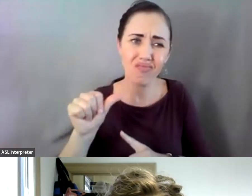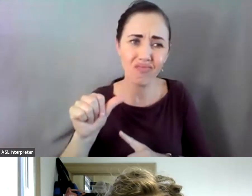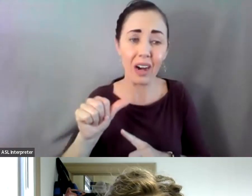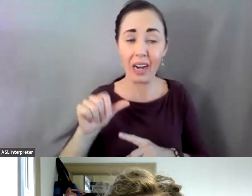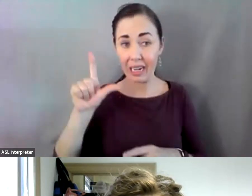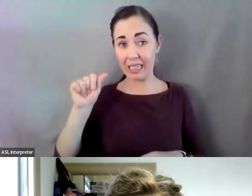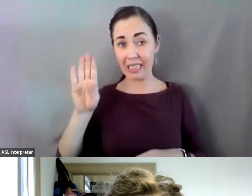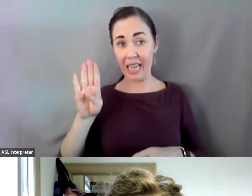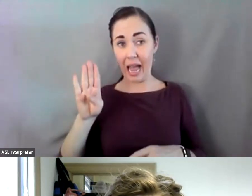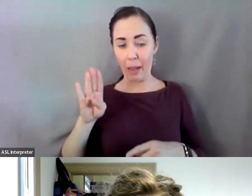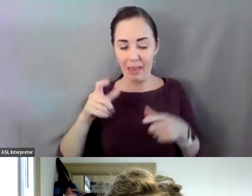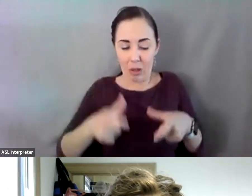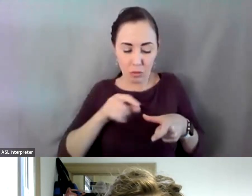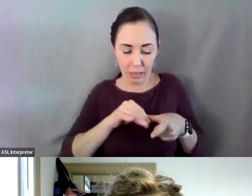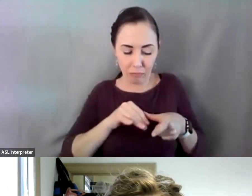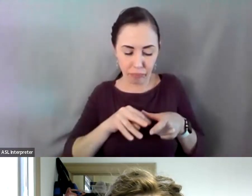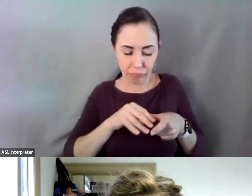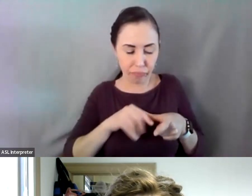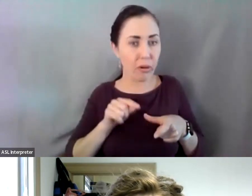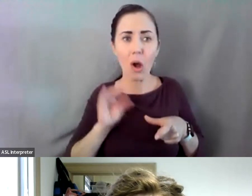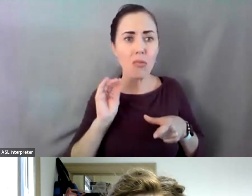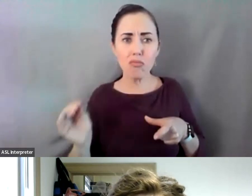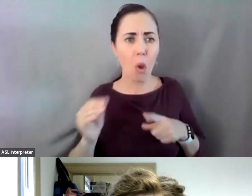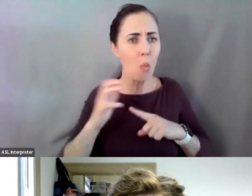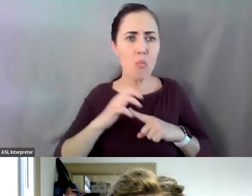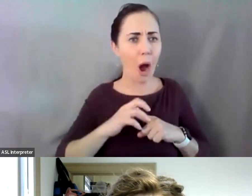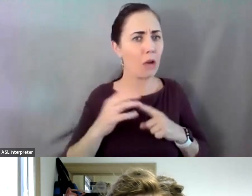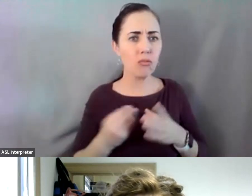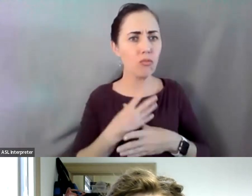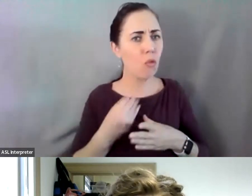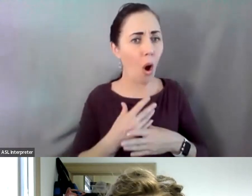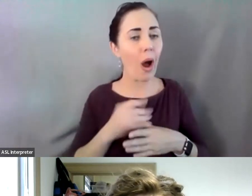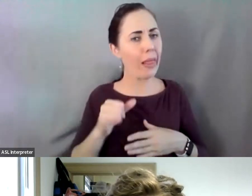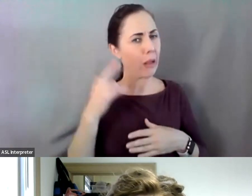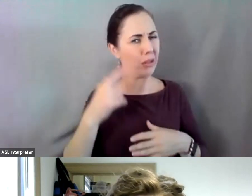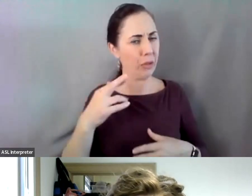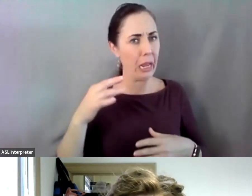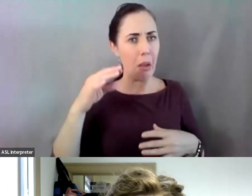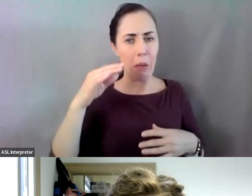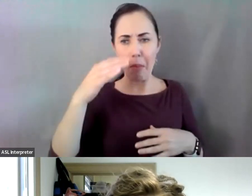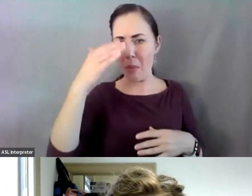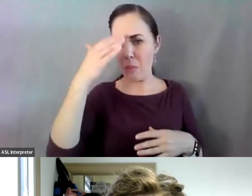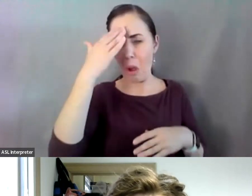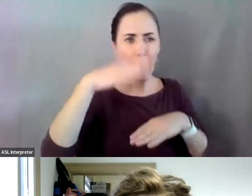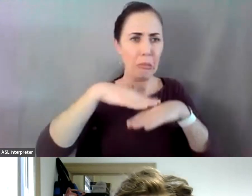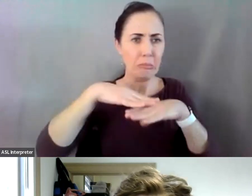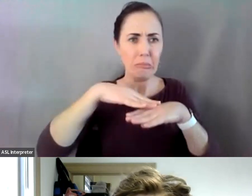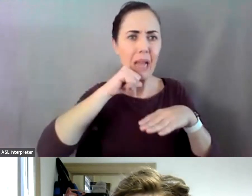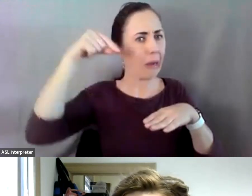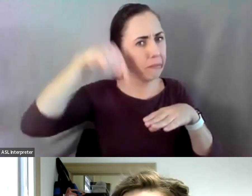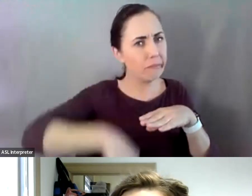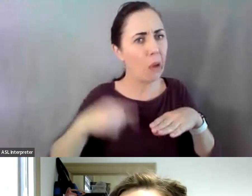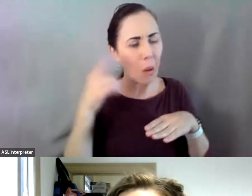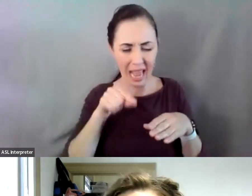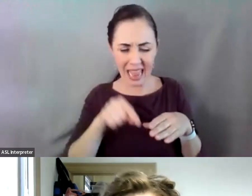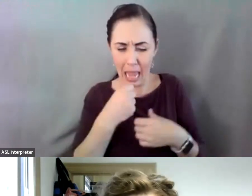lab, they don't make mushrooms. And that's one of the reasons we know so little about them, because they don't ever really make anything that we can